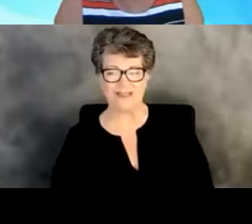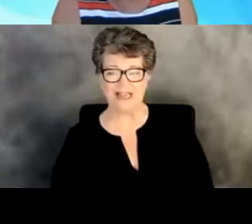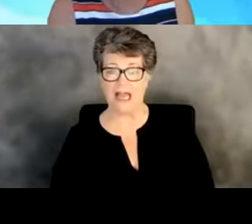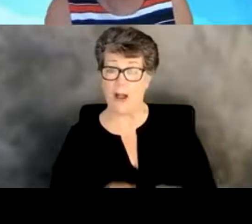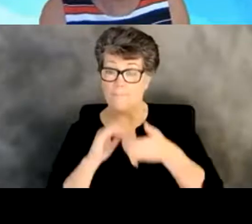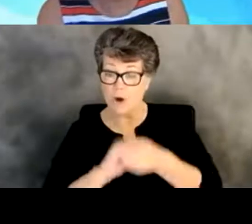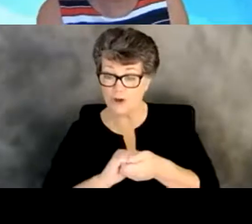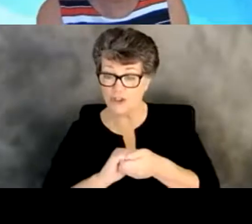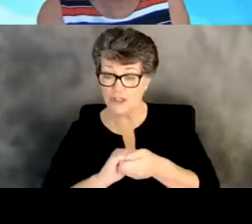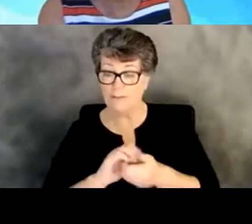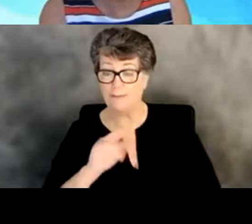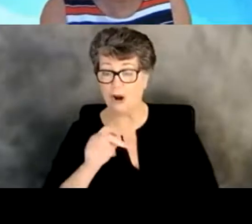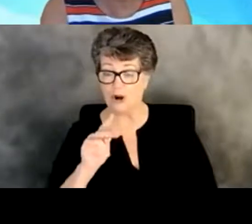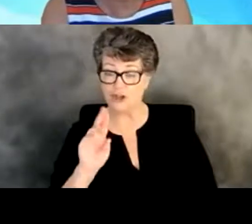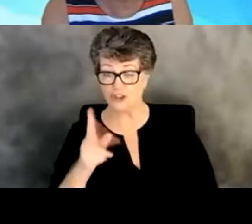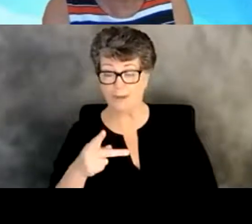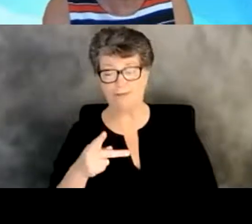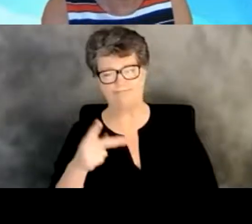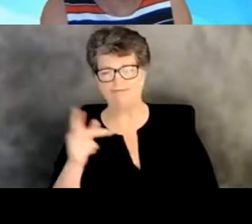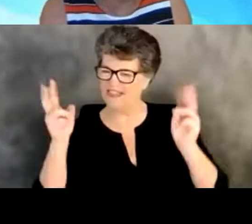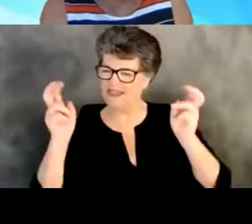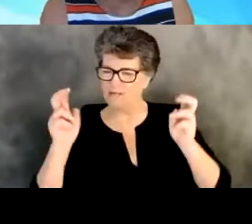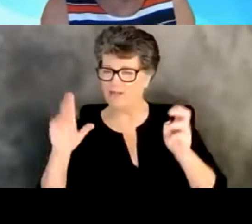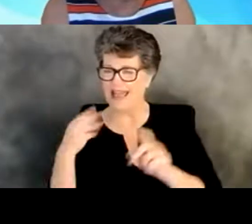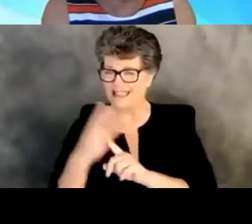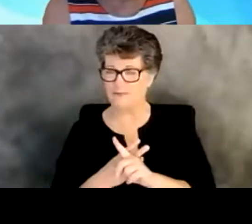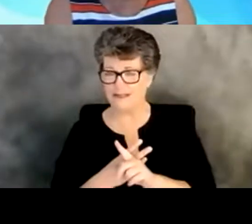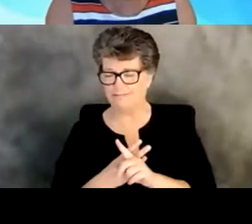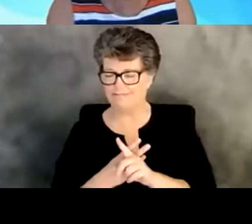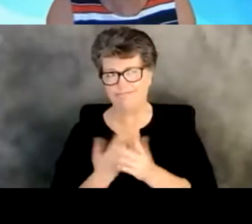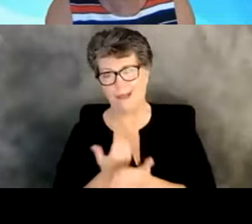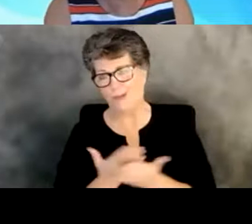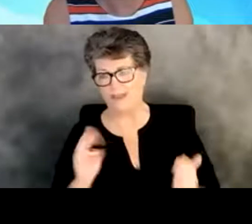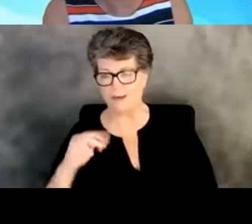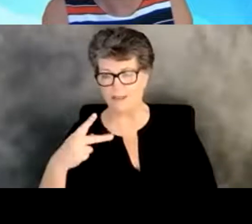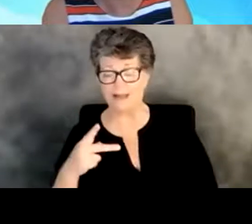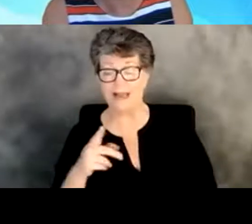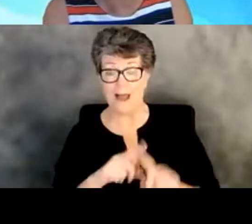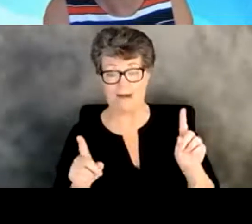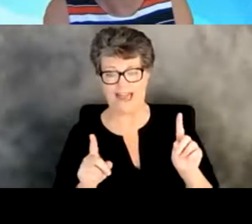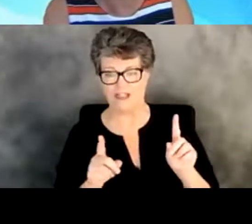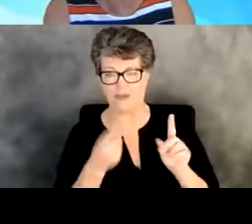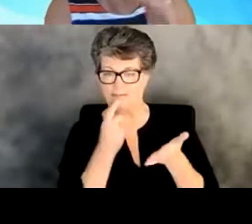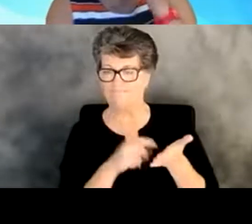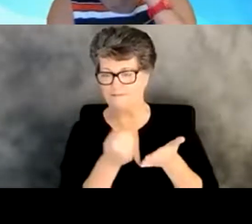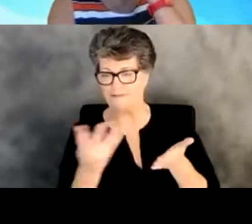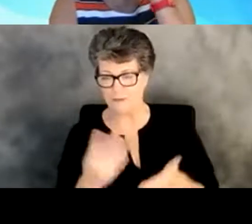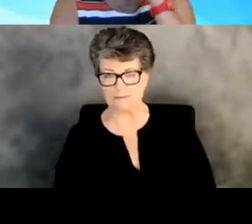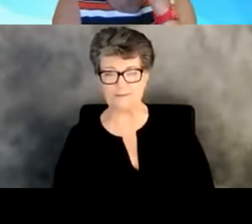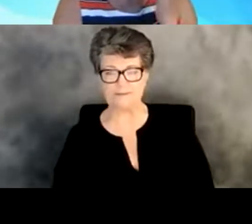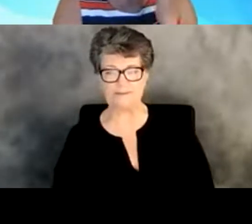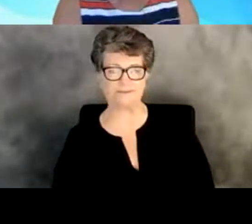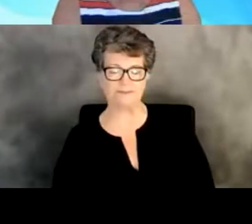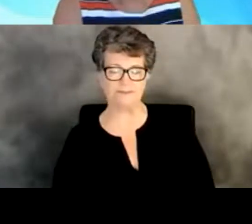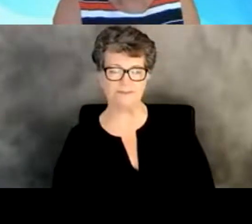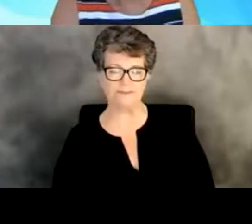Partnership has really been the theme of the last 6 months. And I guess that's not a new theme for the master plan, but I just want to lift up a few before I talk about the intergovernment